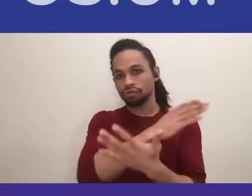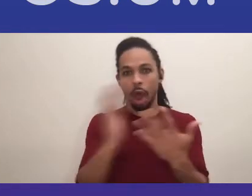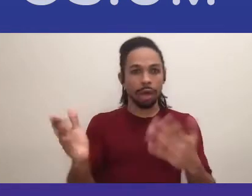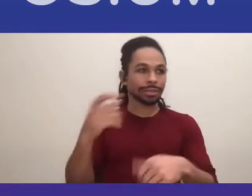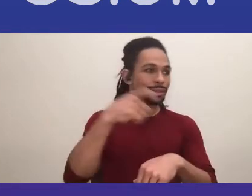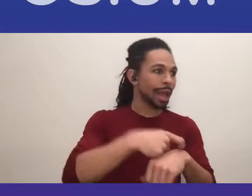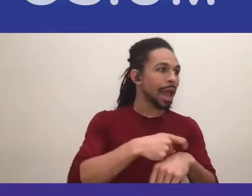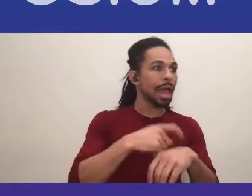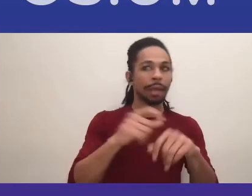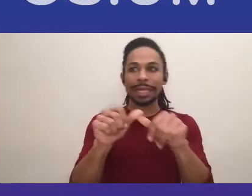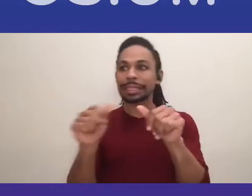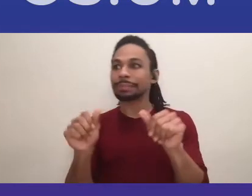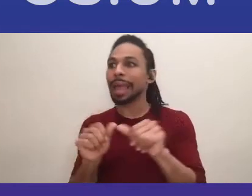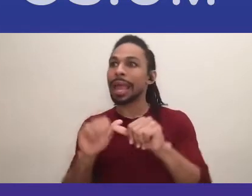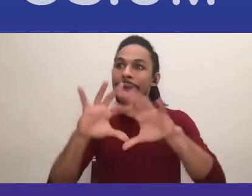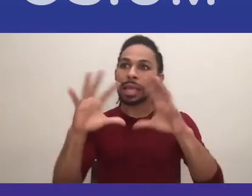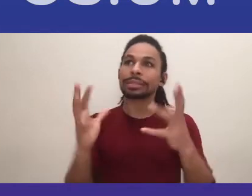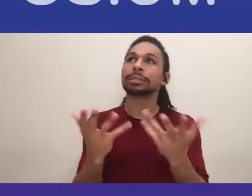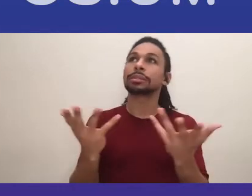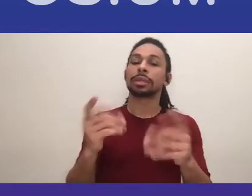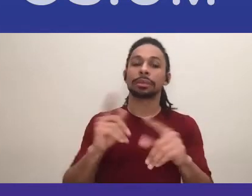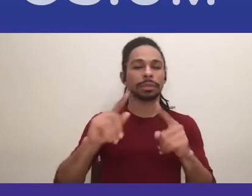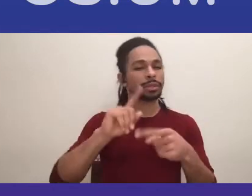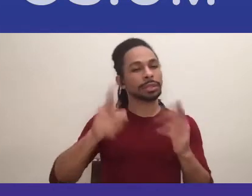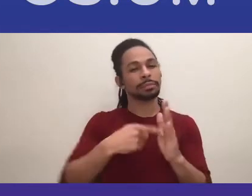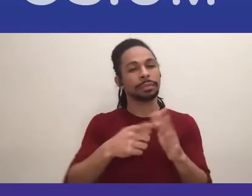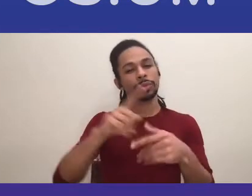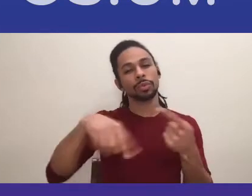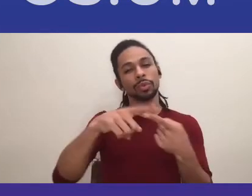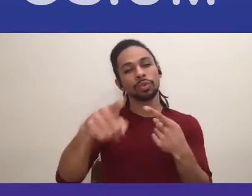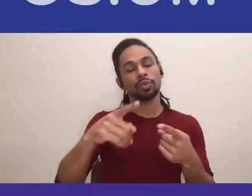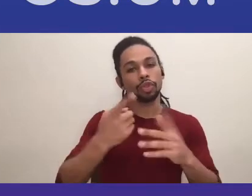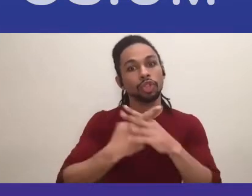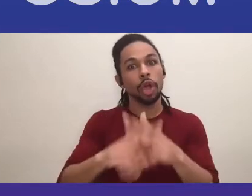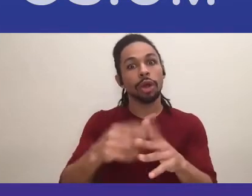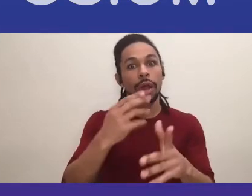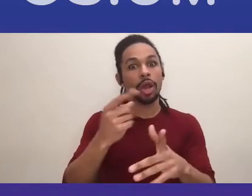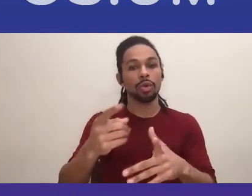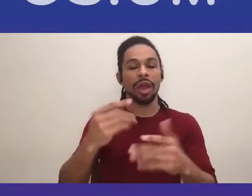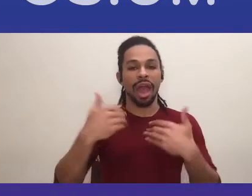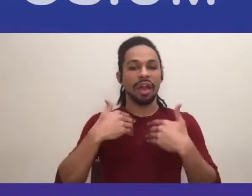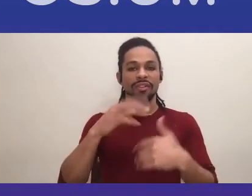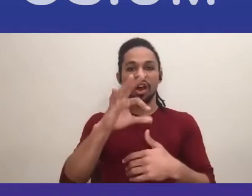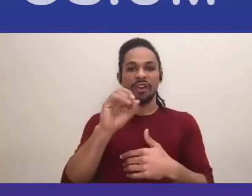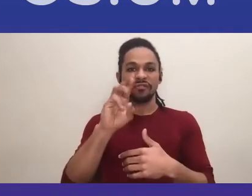sometimes when you begin and it lays out a form, it just